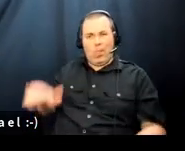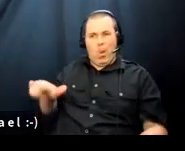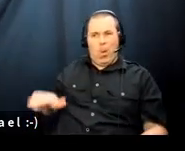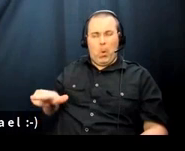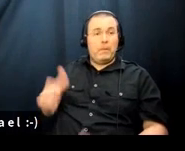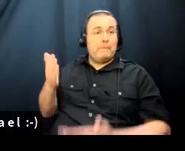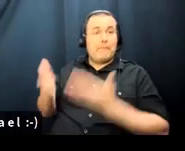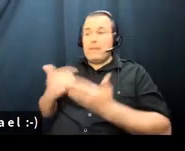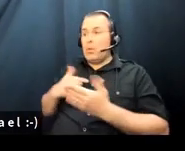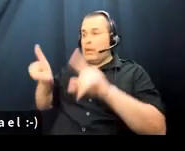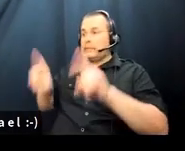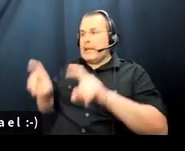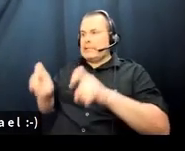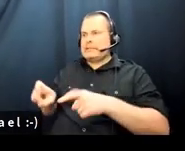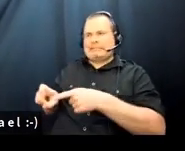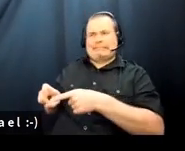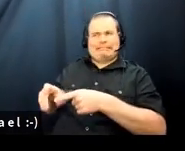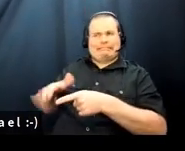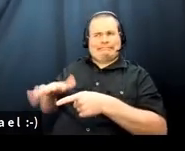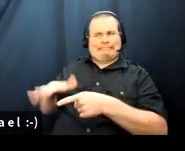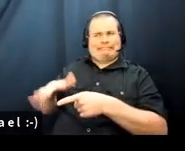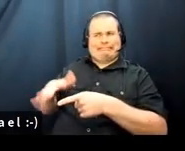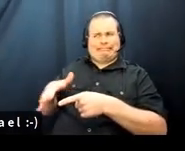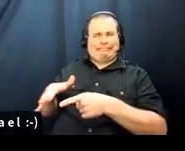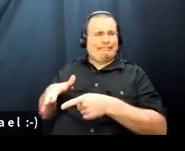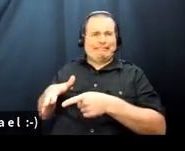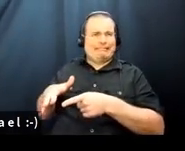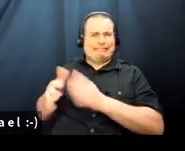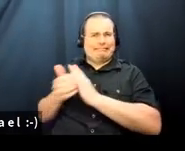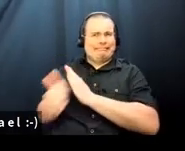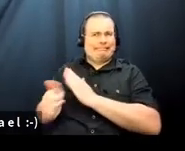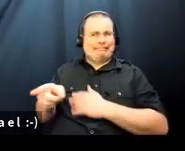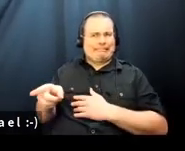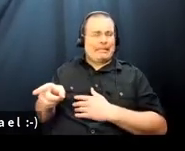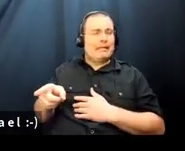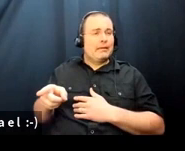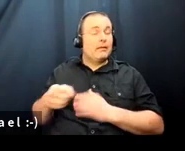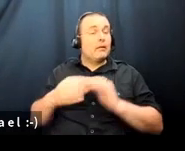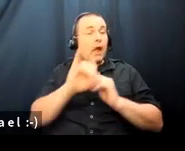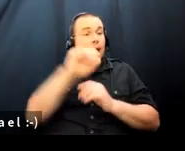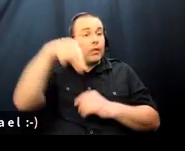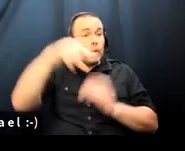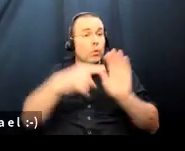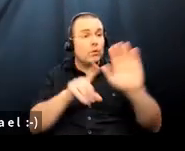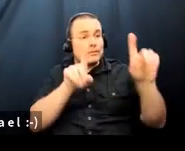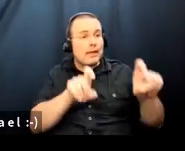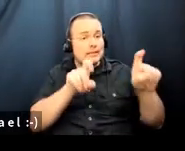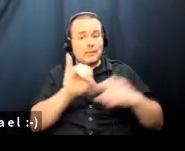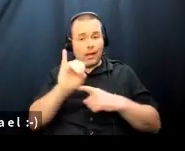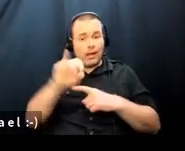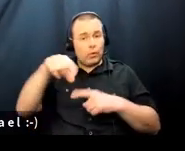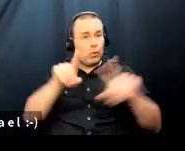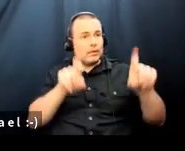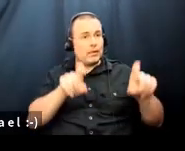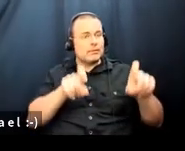good at? Because IQ being an example, IQ tests also are dependent on to what has